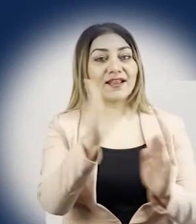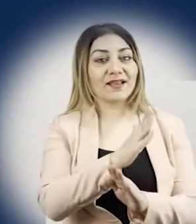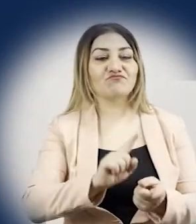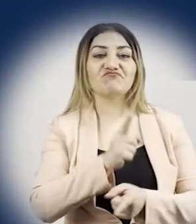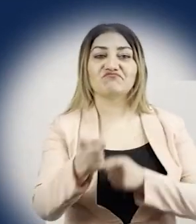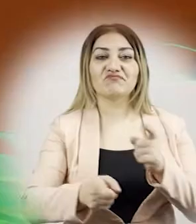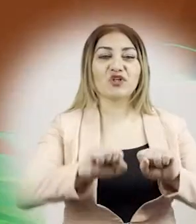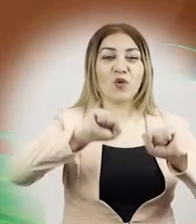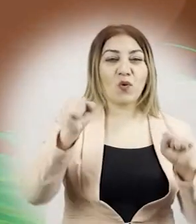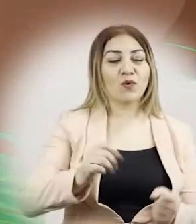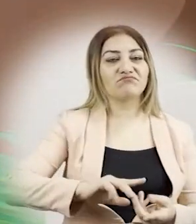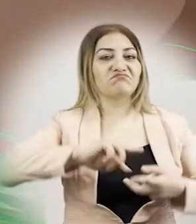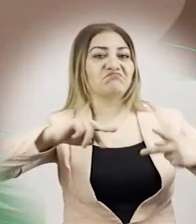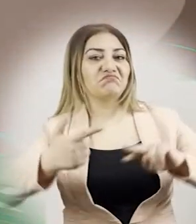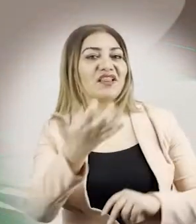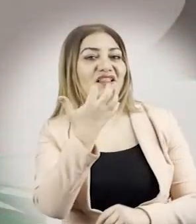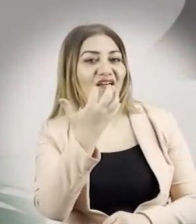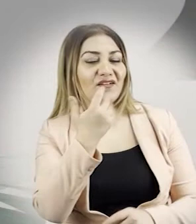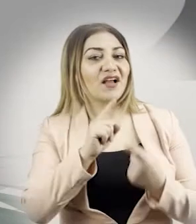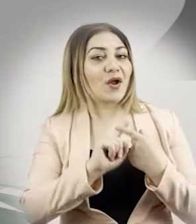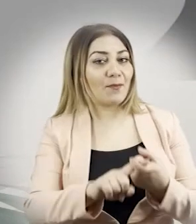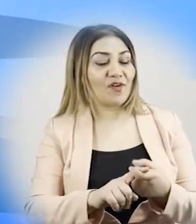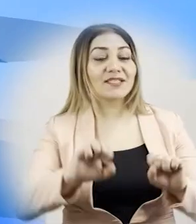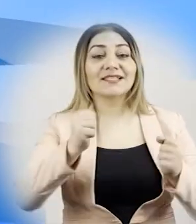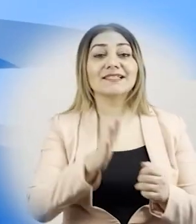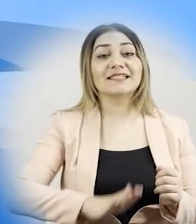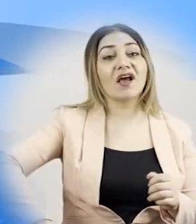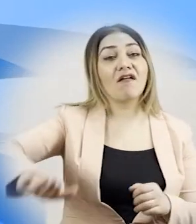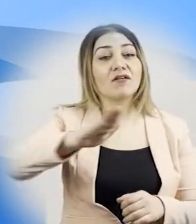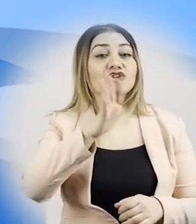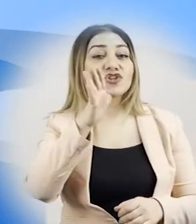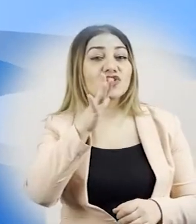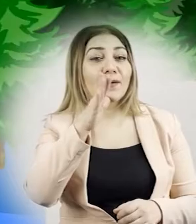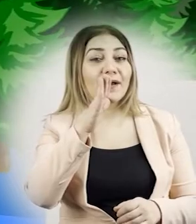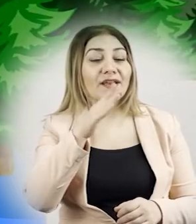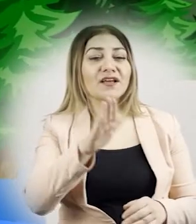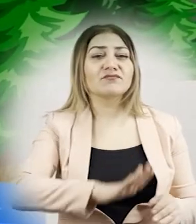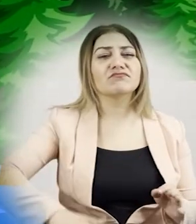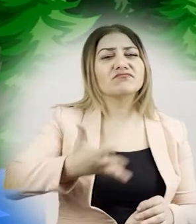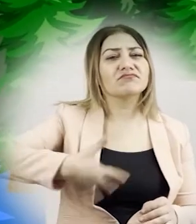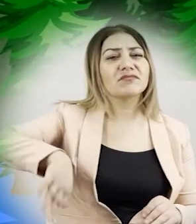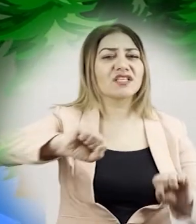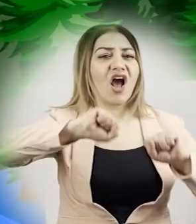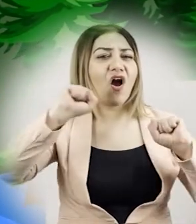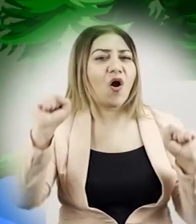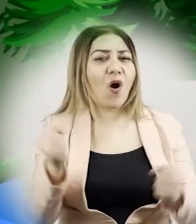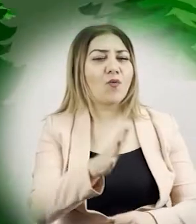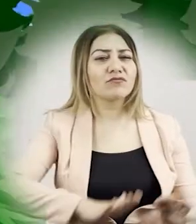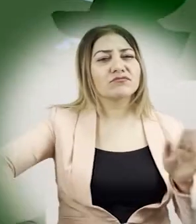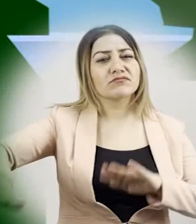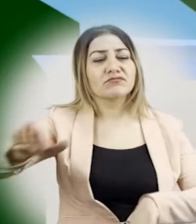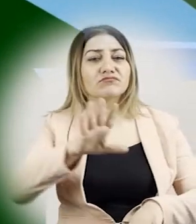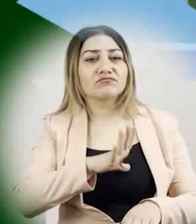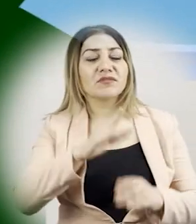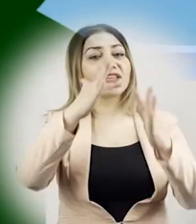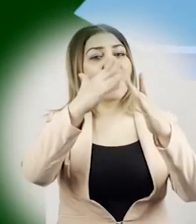Conifer forests and fluffy animals dominated the flora and fauna of the time. People used fire and warm clothing to escape the frost.